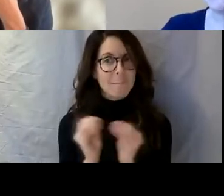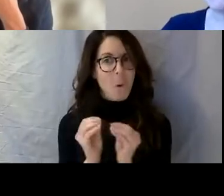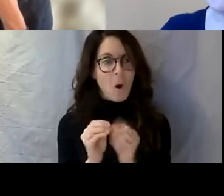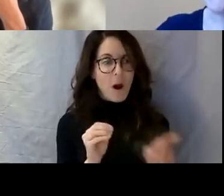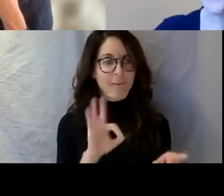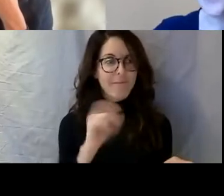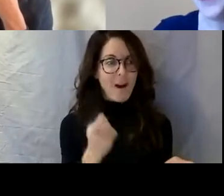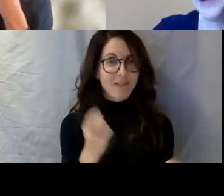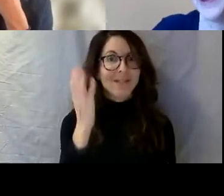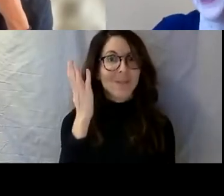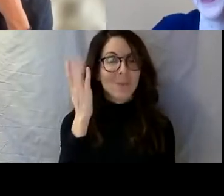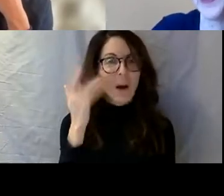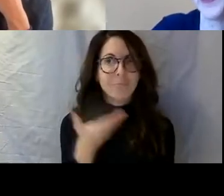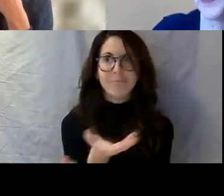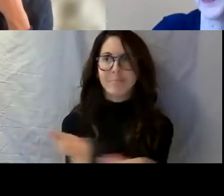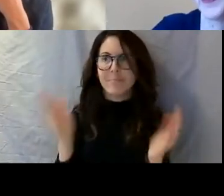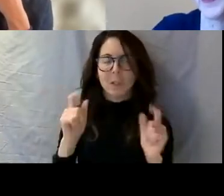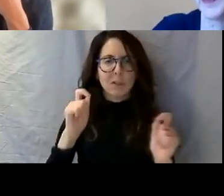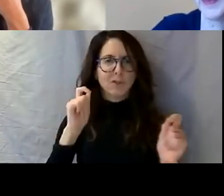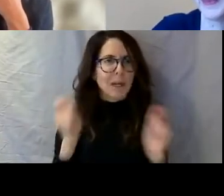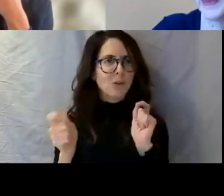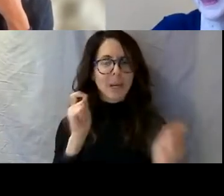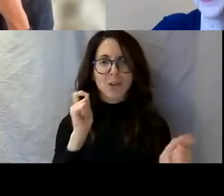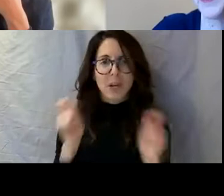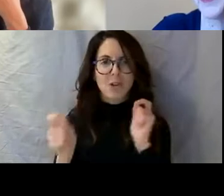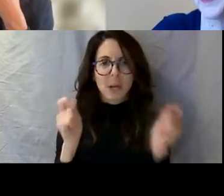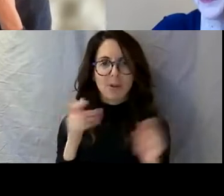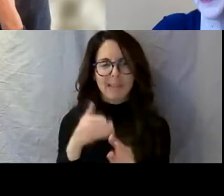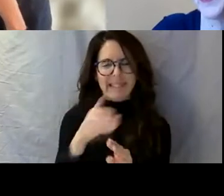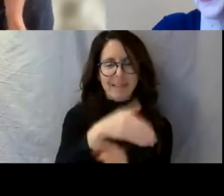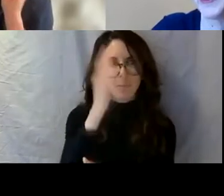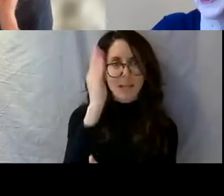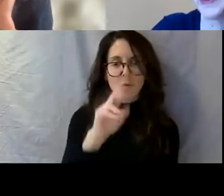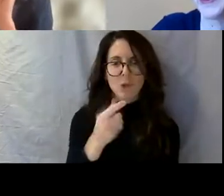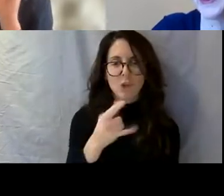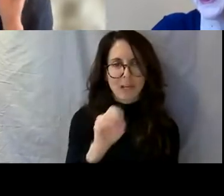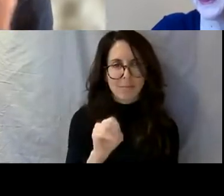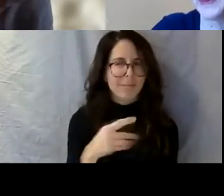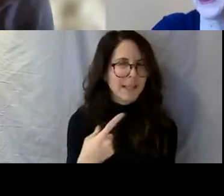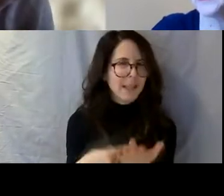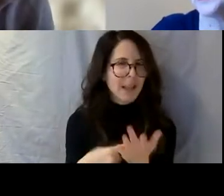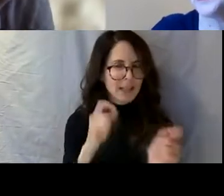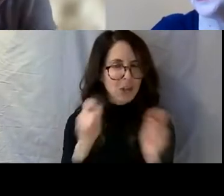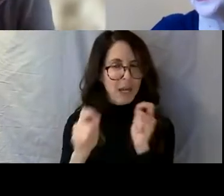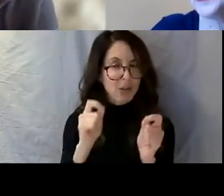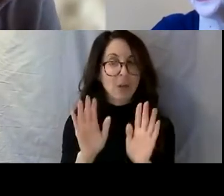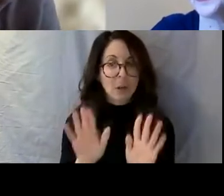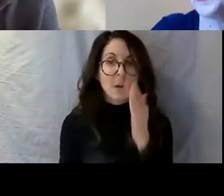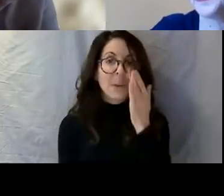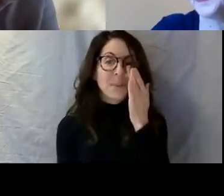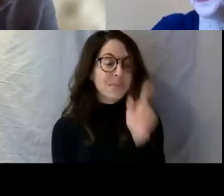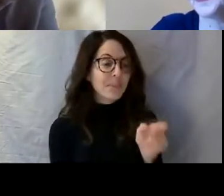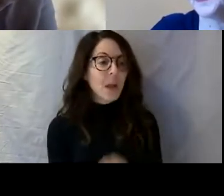and rapid change. As Regine talked about some of this change. So how might a fox thinking style be helpful right